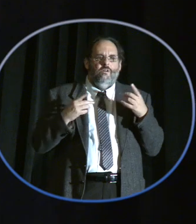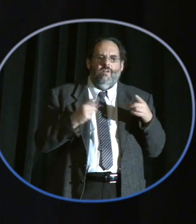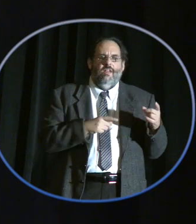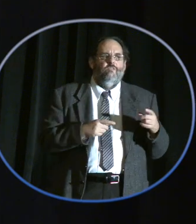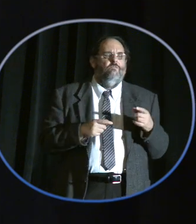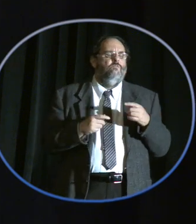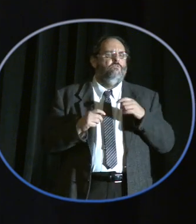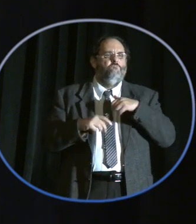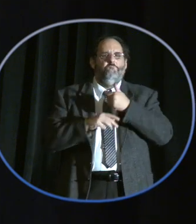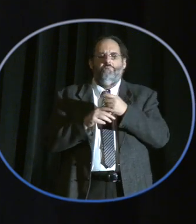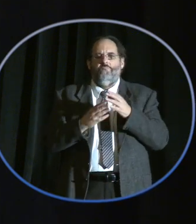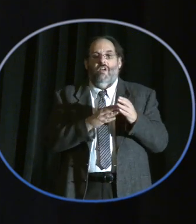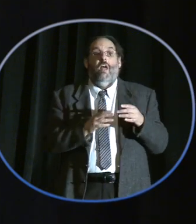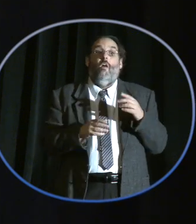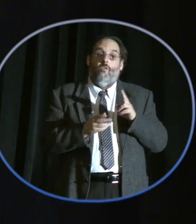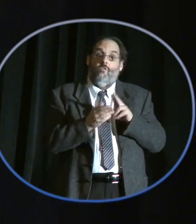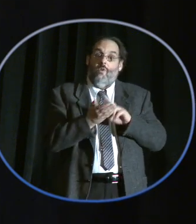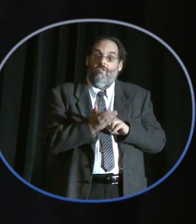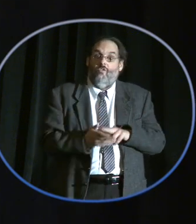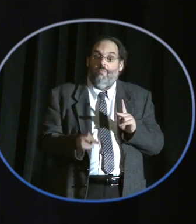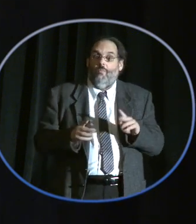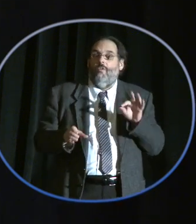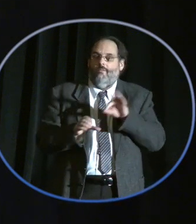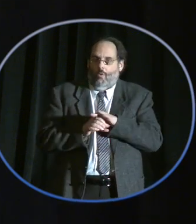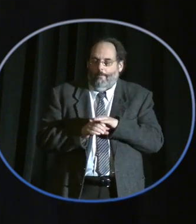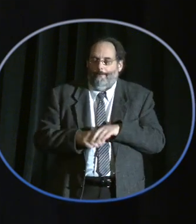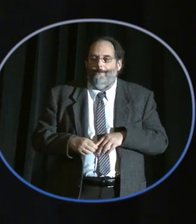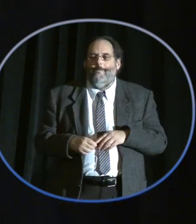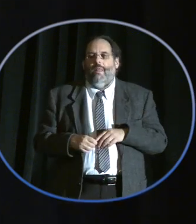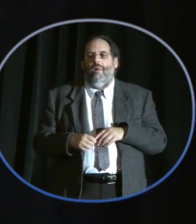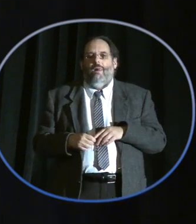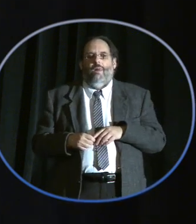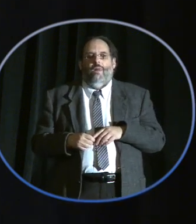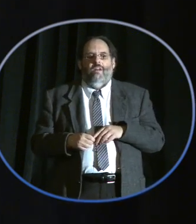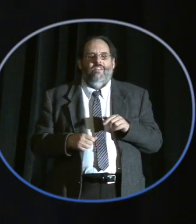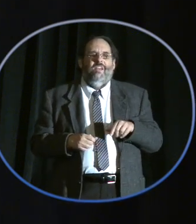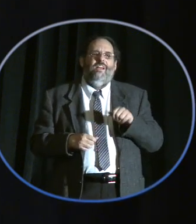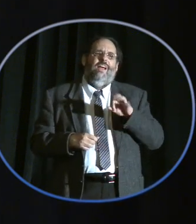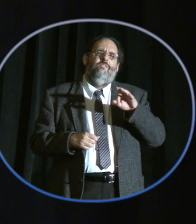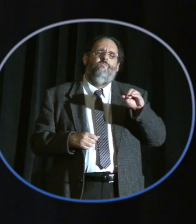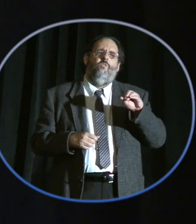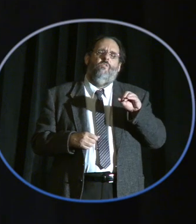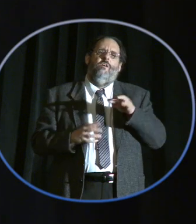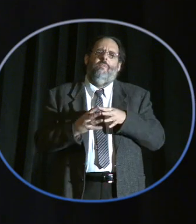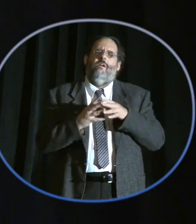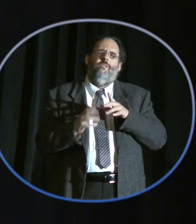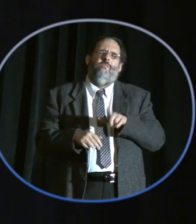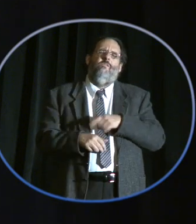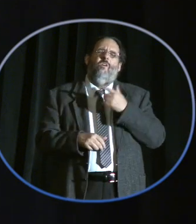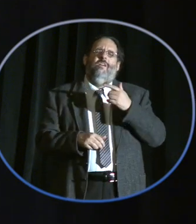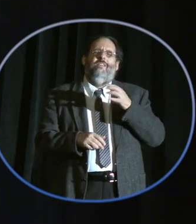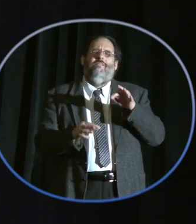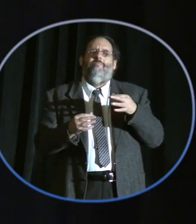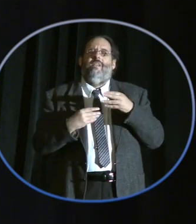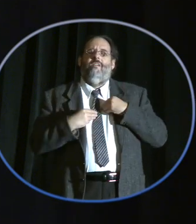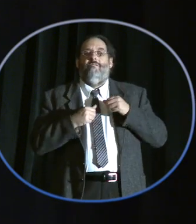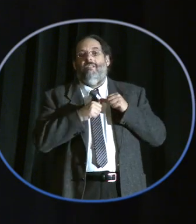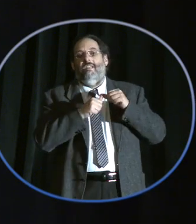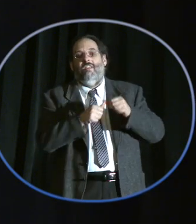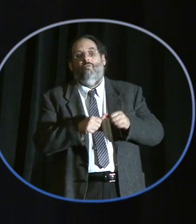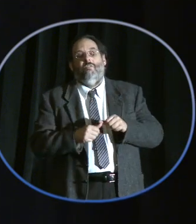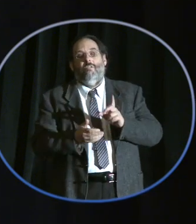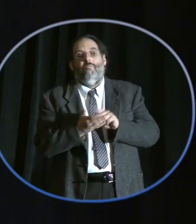dinners, and voter registration drives. The Afro is the longest family-held,